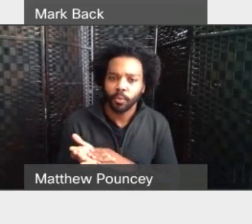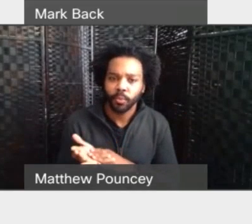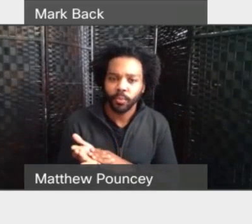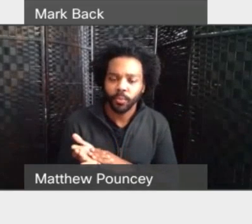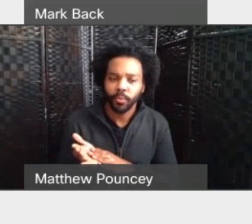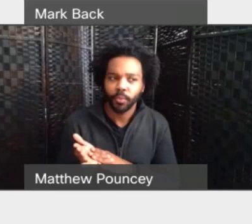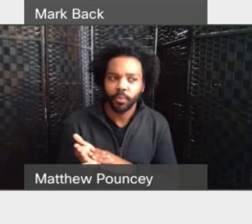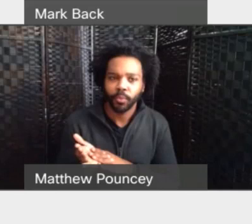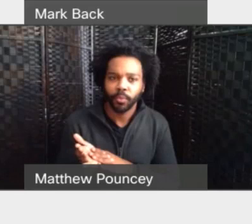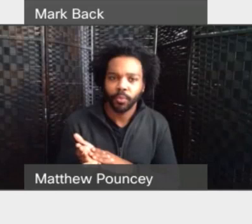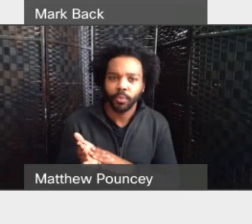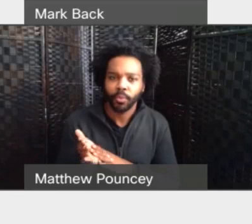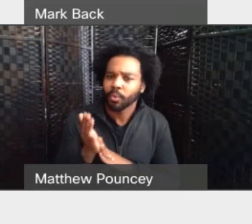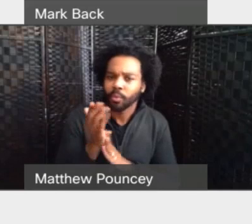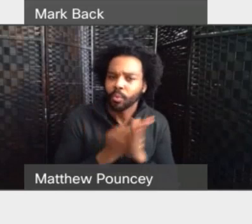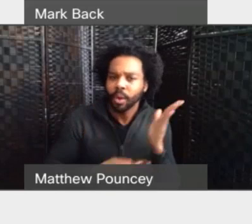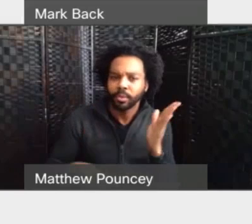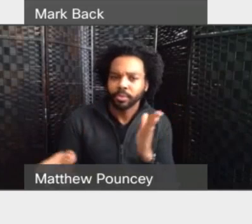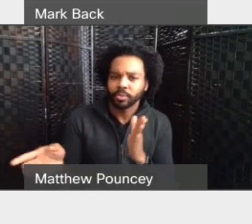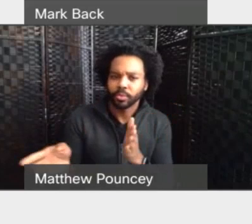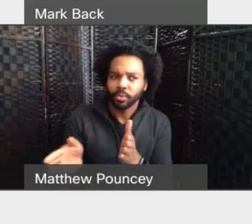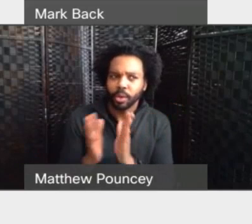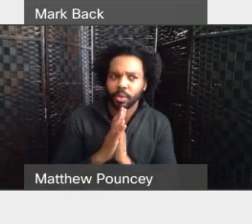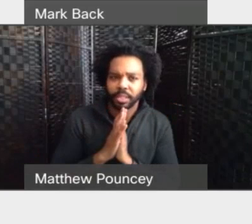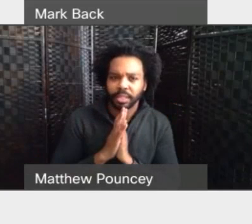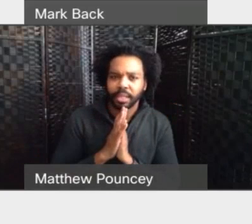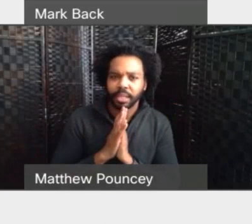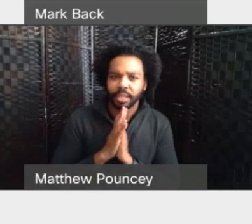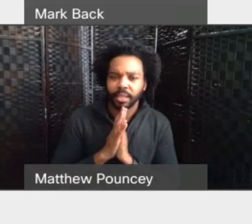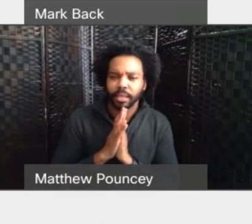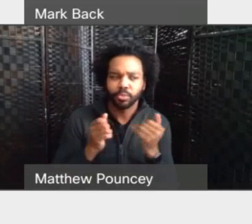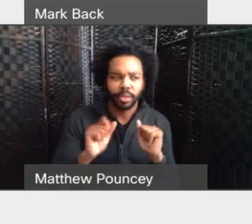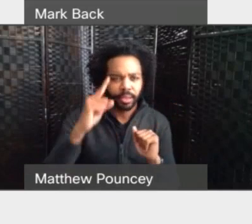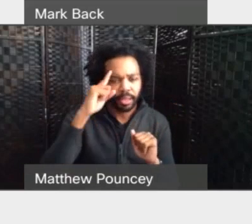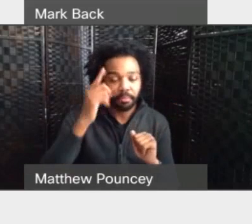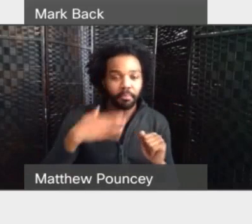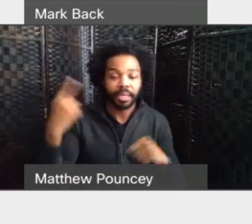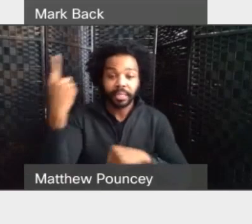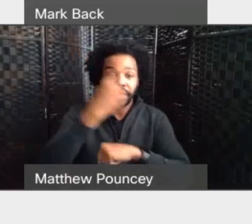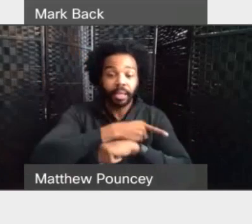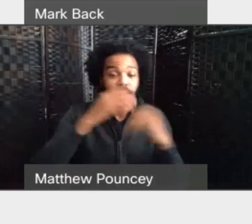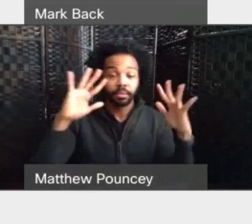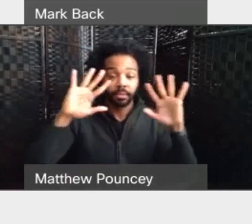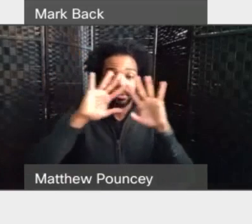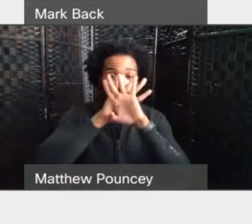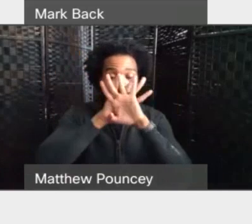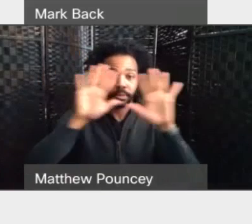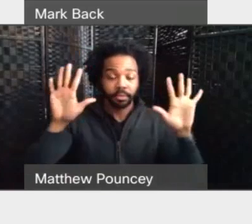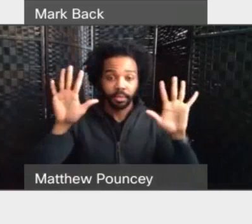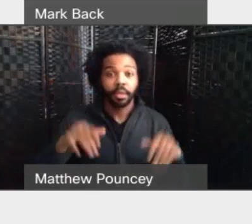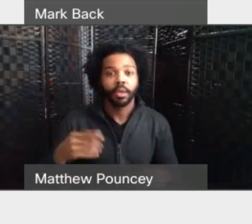what was requested, trying to think of, the days are kind of running together, about a week ago,